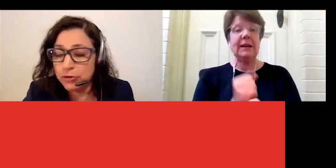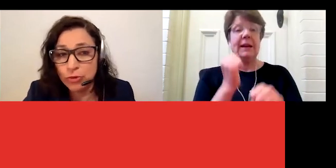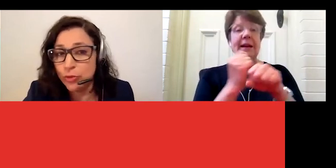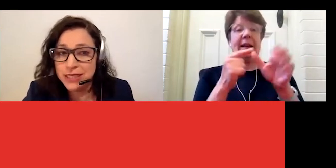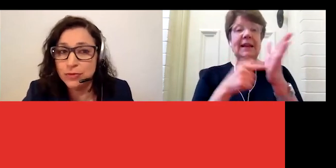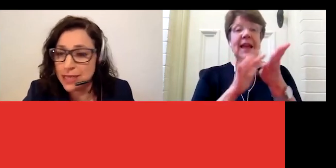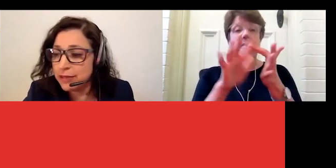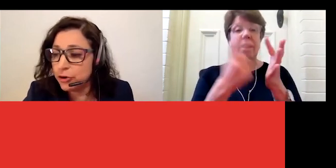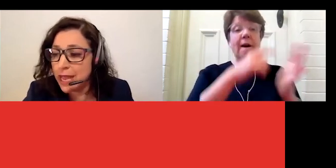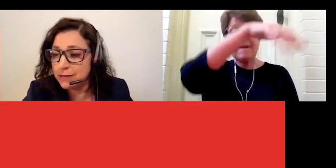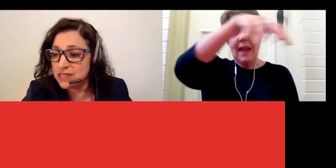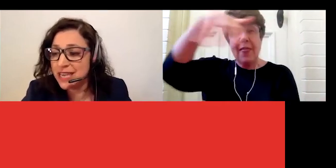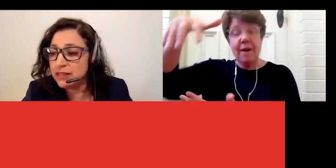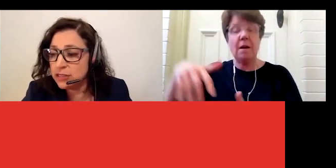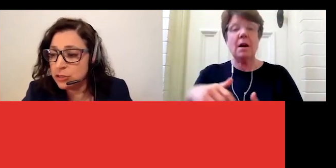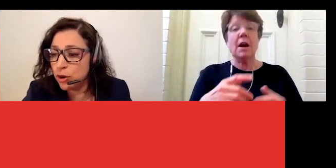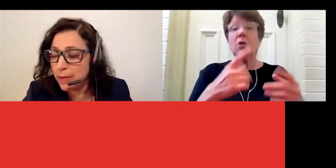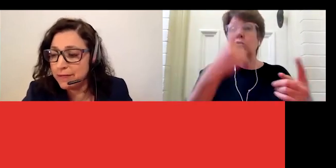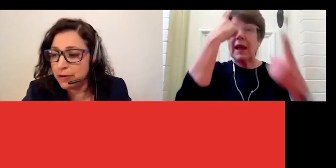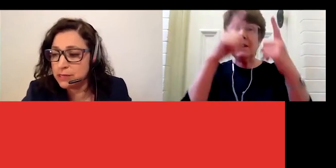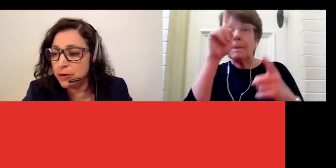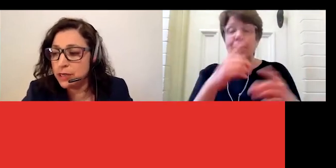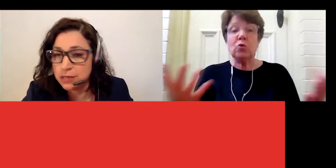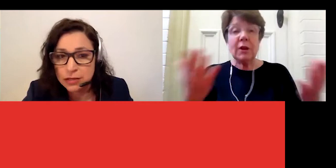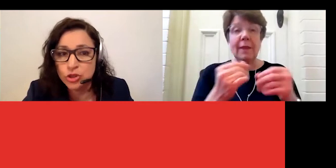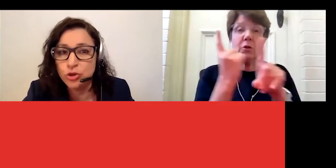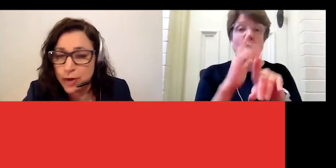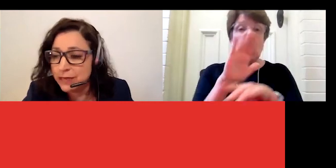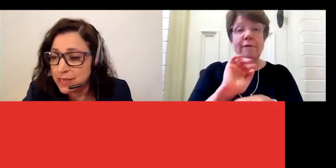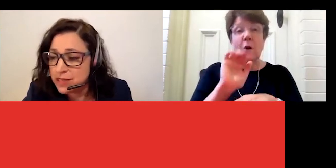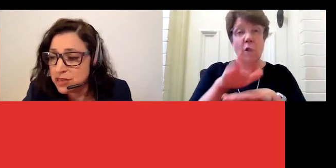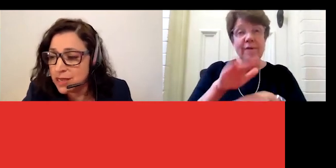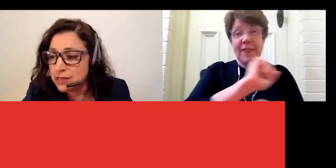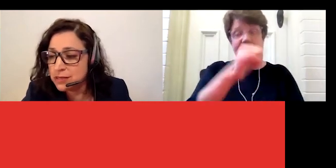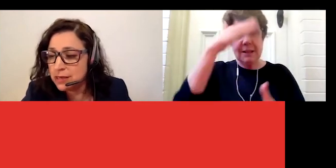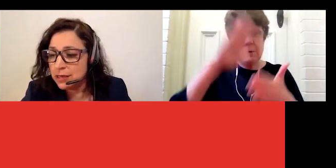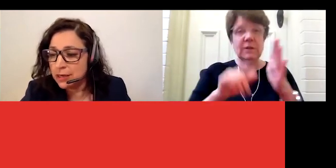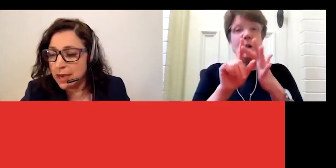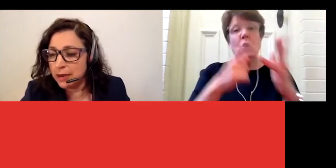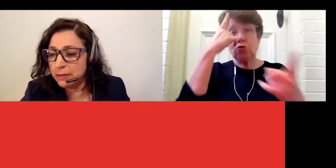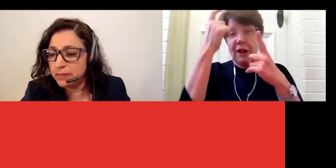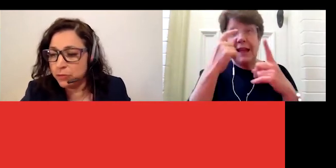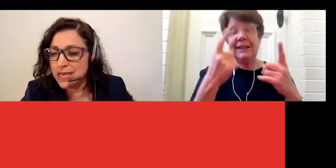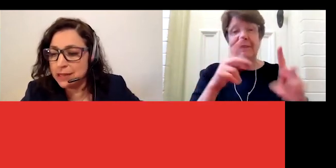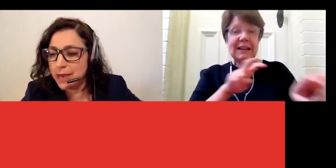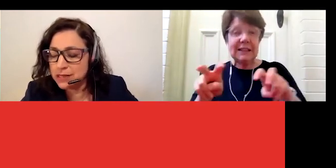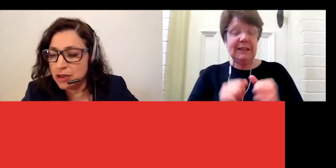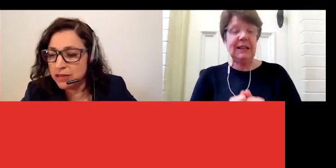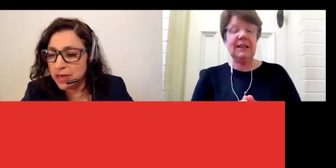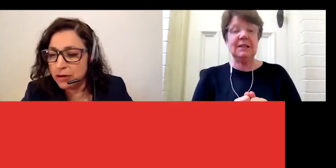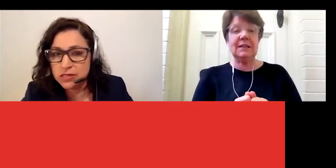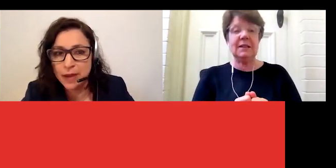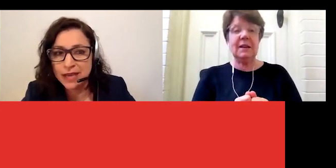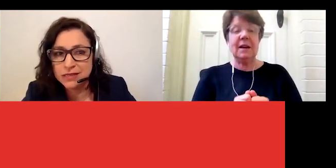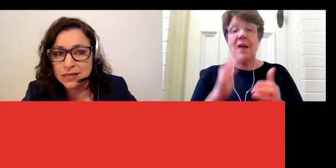gathering. What we did was gather creatives together to talk about their experiences and do creative exercises that would take them outside of